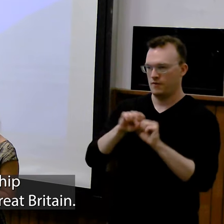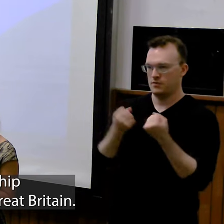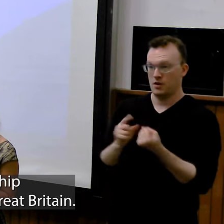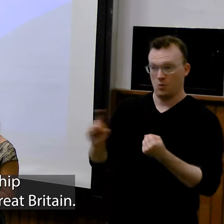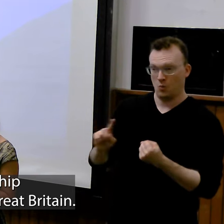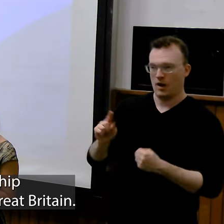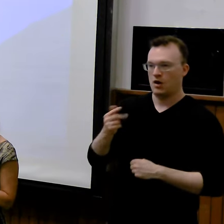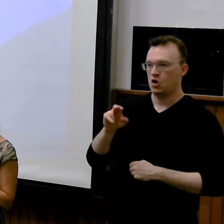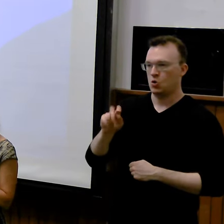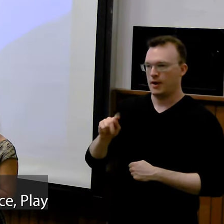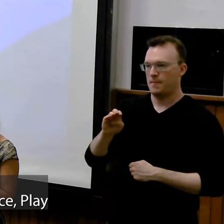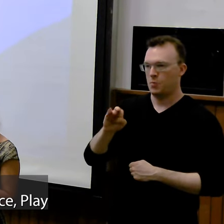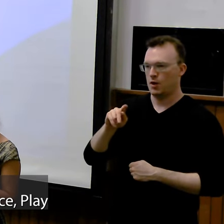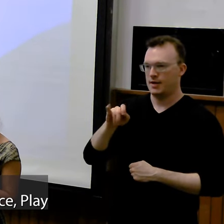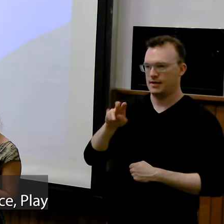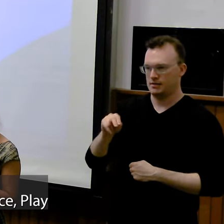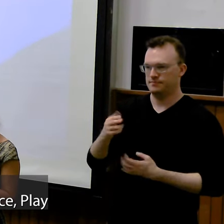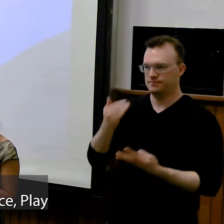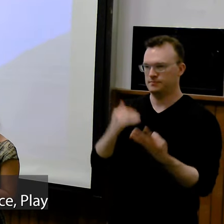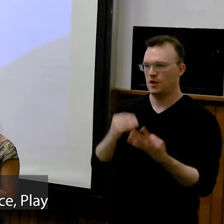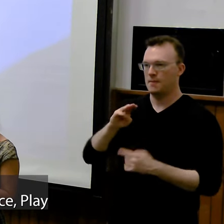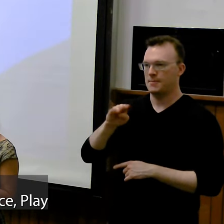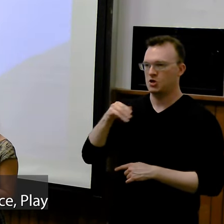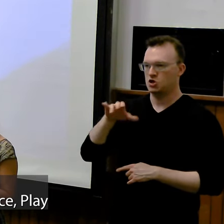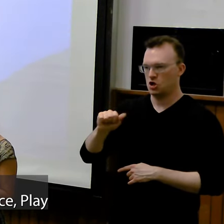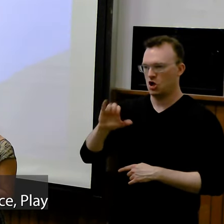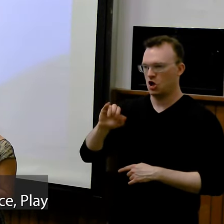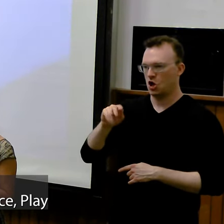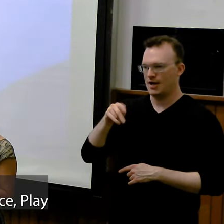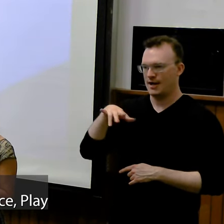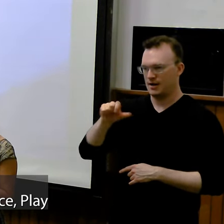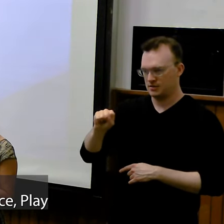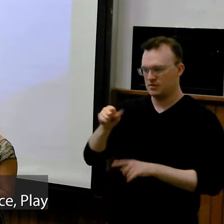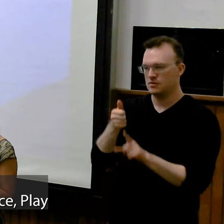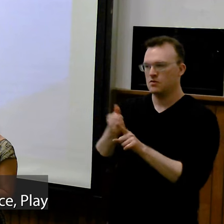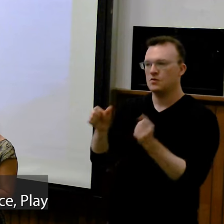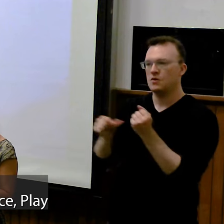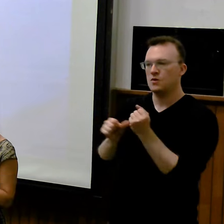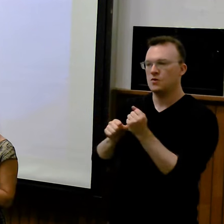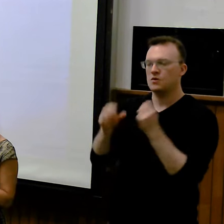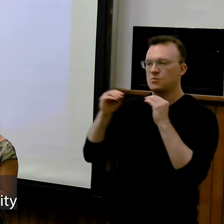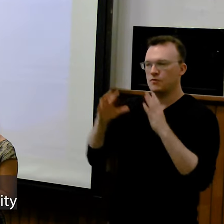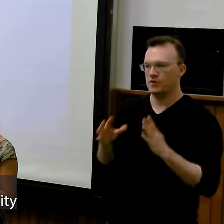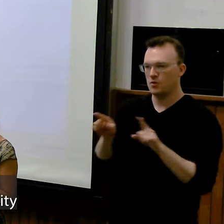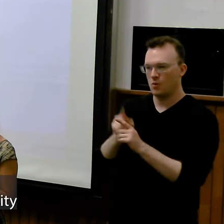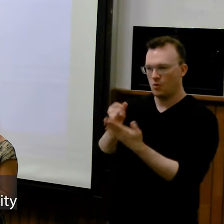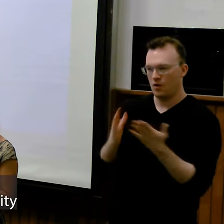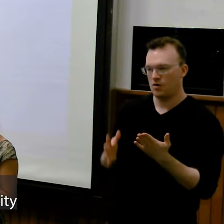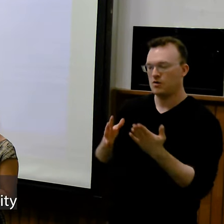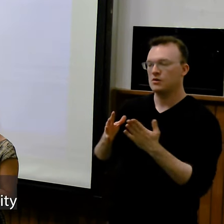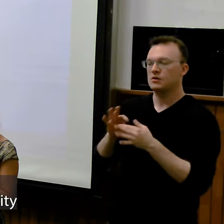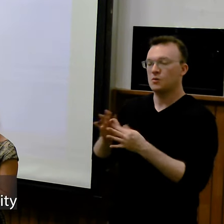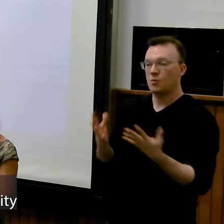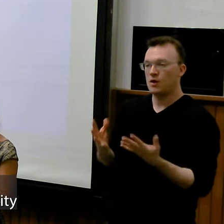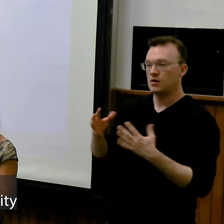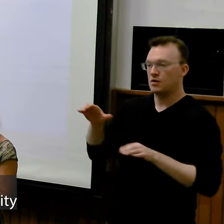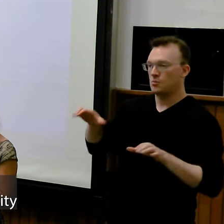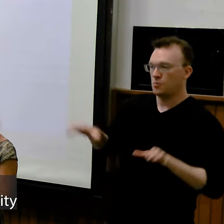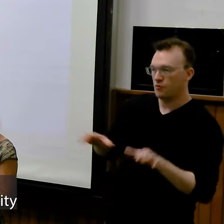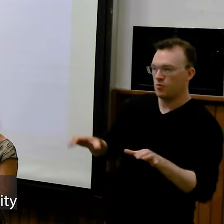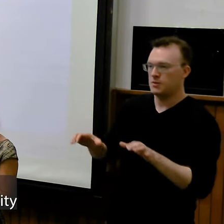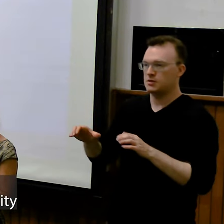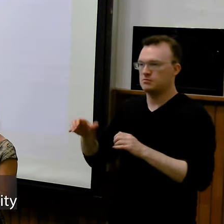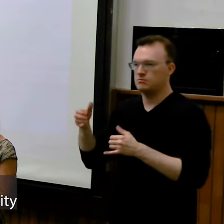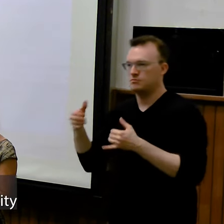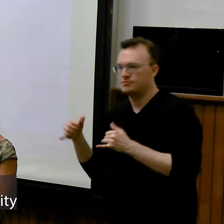Britain. Micha Cárdenas is an artist and associate professor of performance, play, and design and critical race